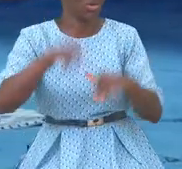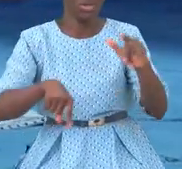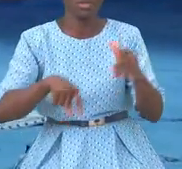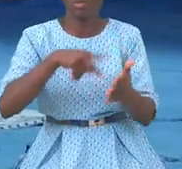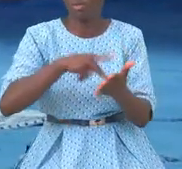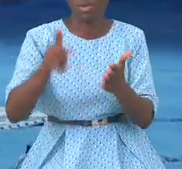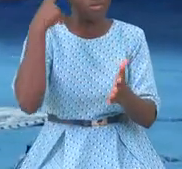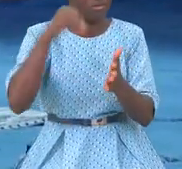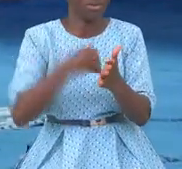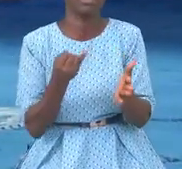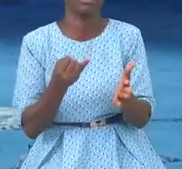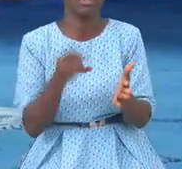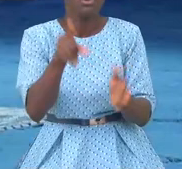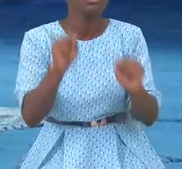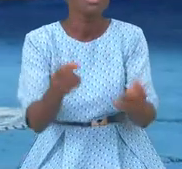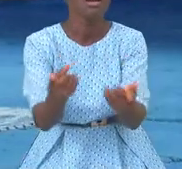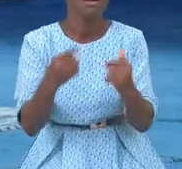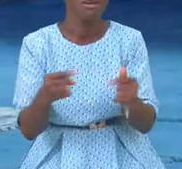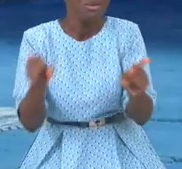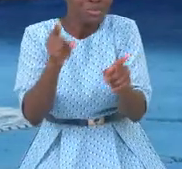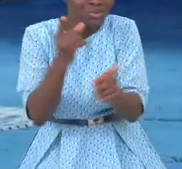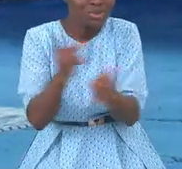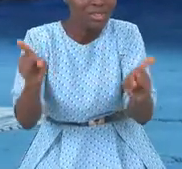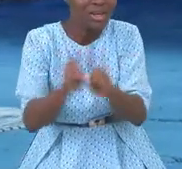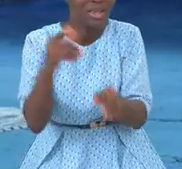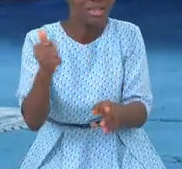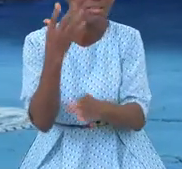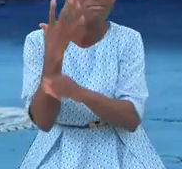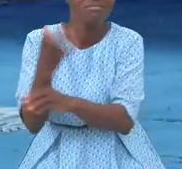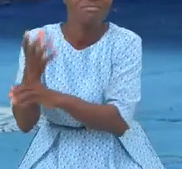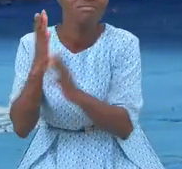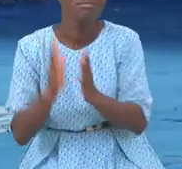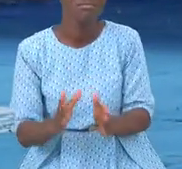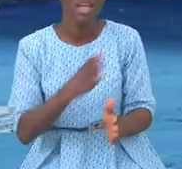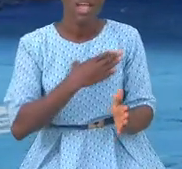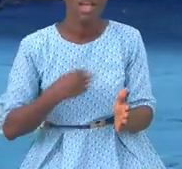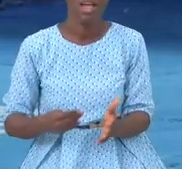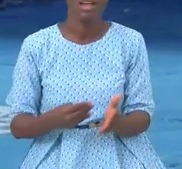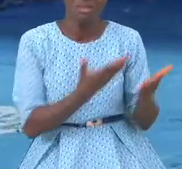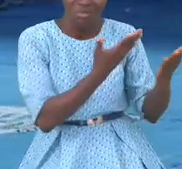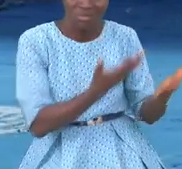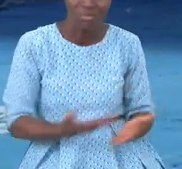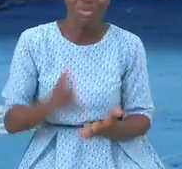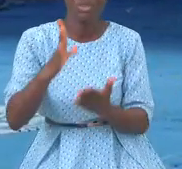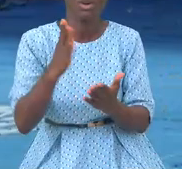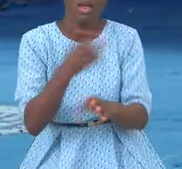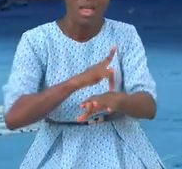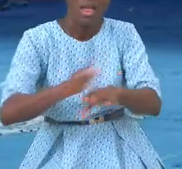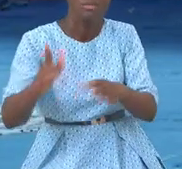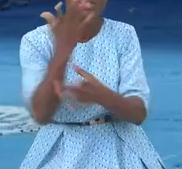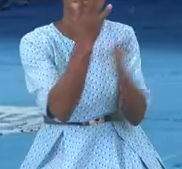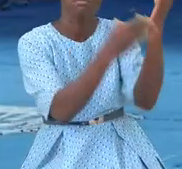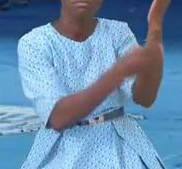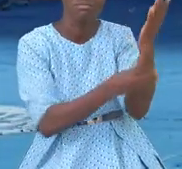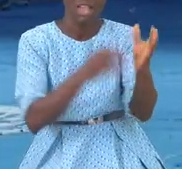can come and stretch out your empty hand, the hand of faith, and say, I obtain. And that's